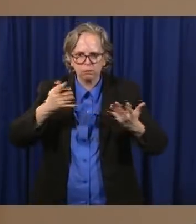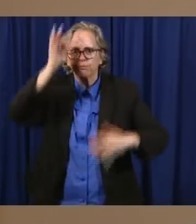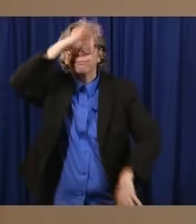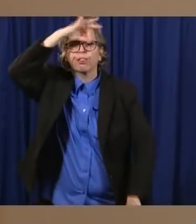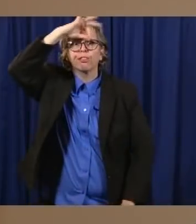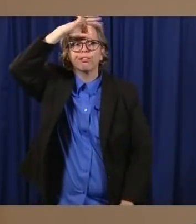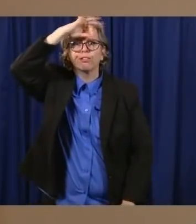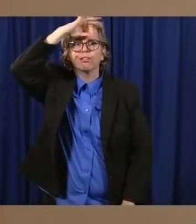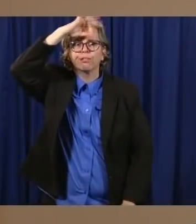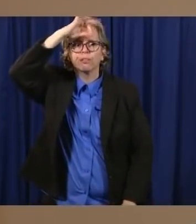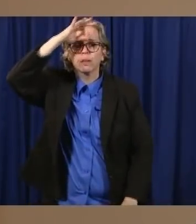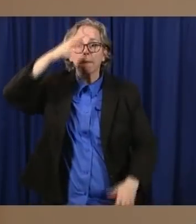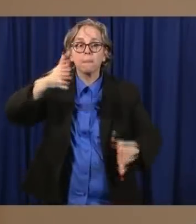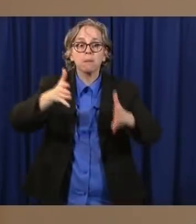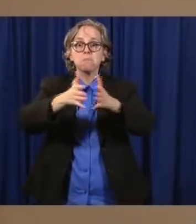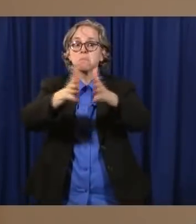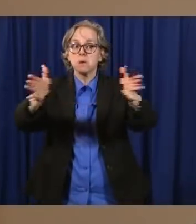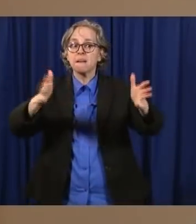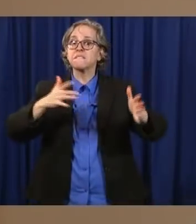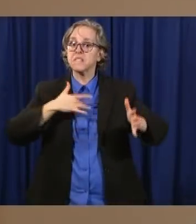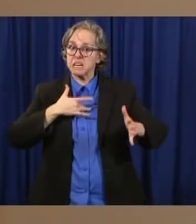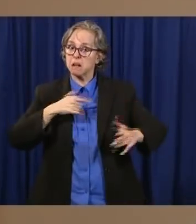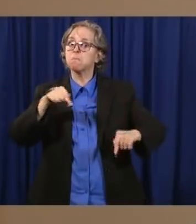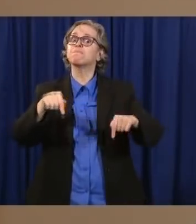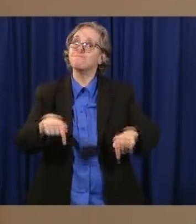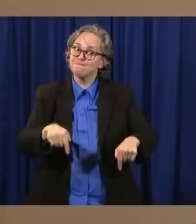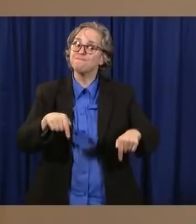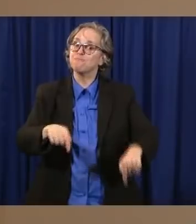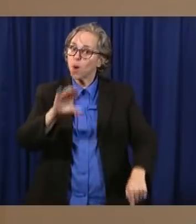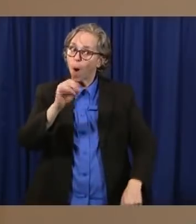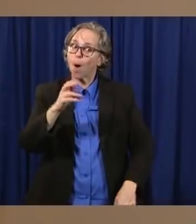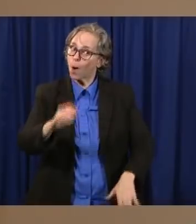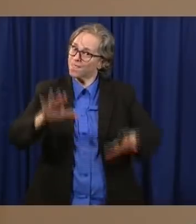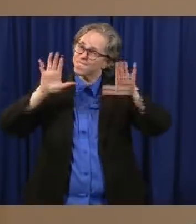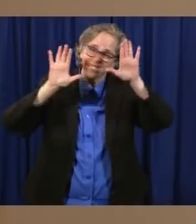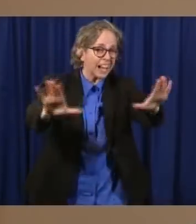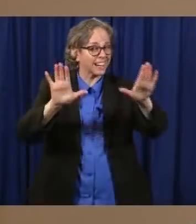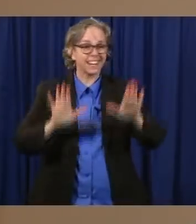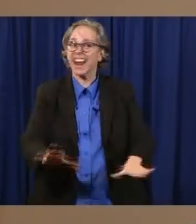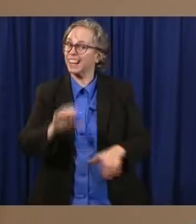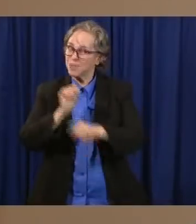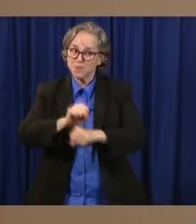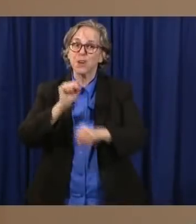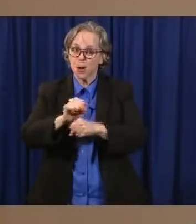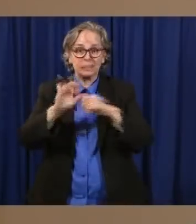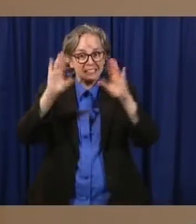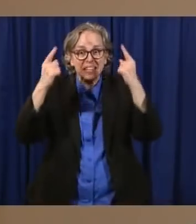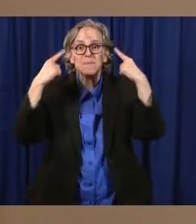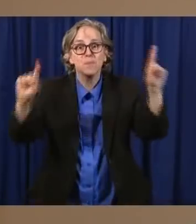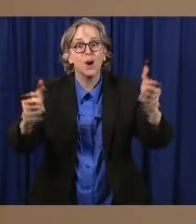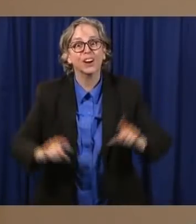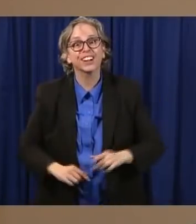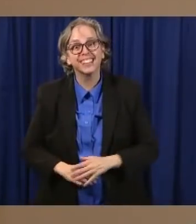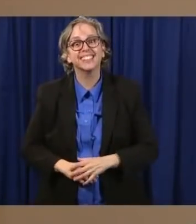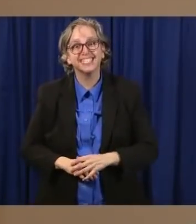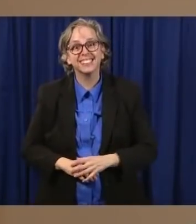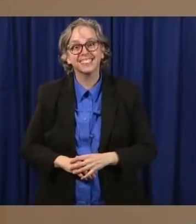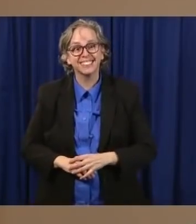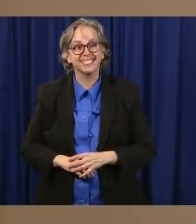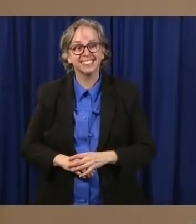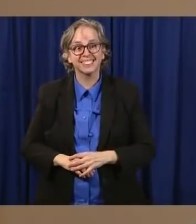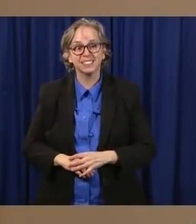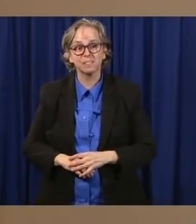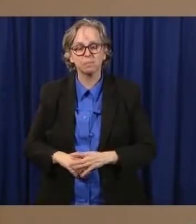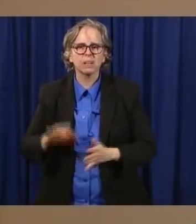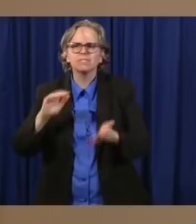And it'll take a little bit of time, but it seems to be working. So I think you are working in the